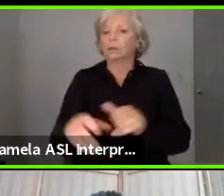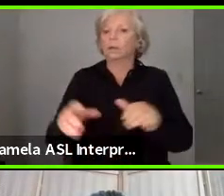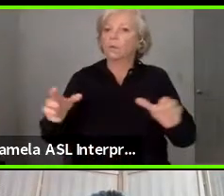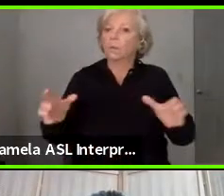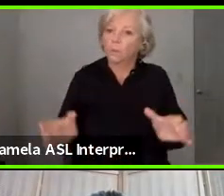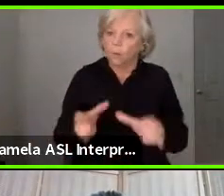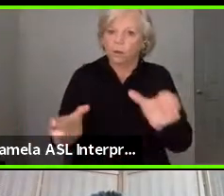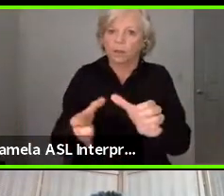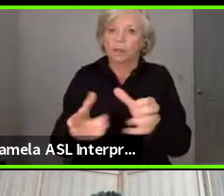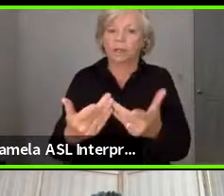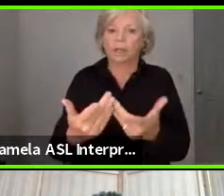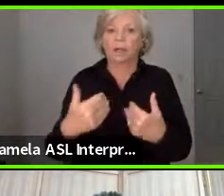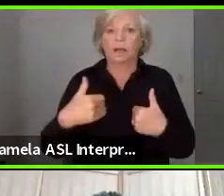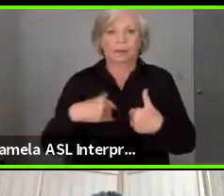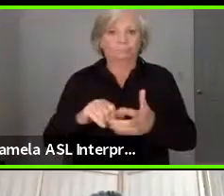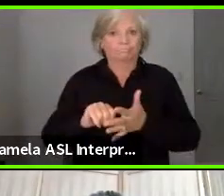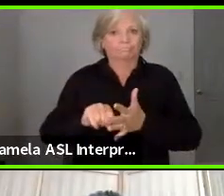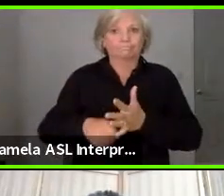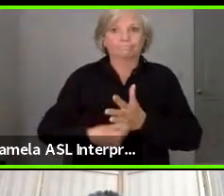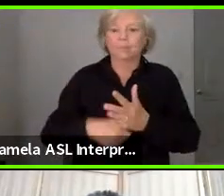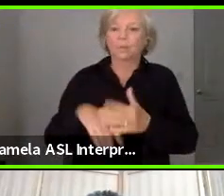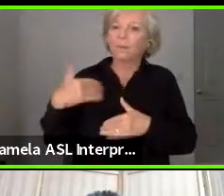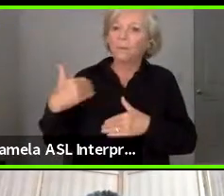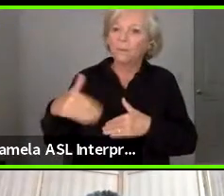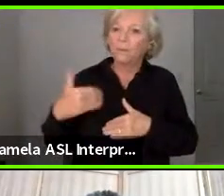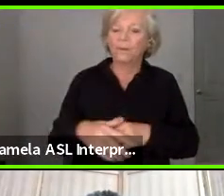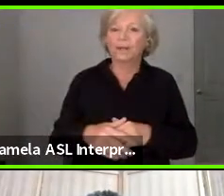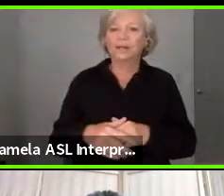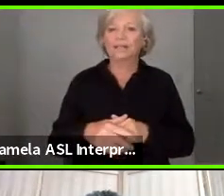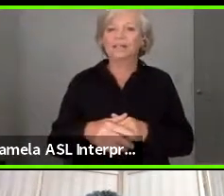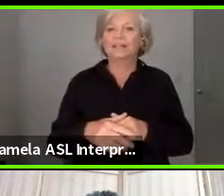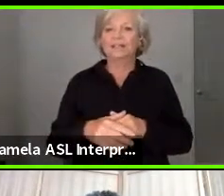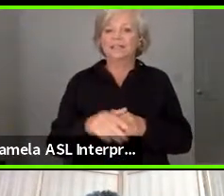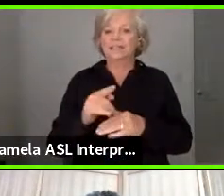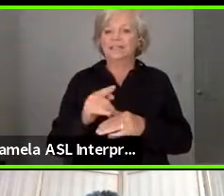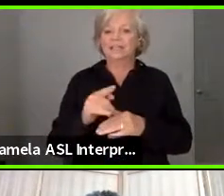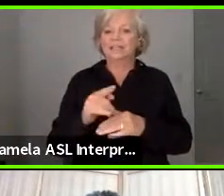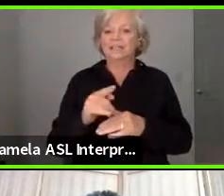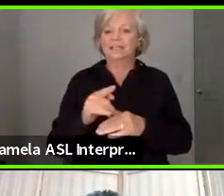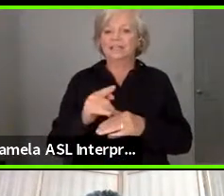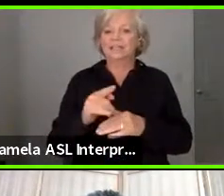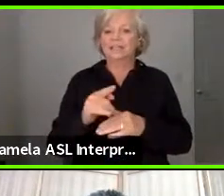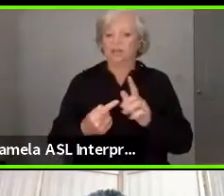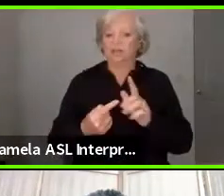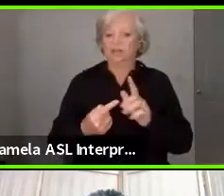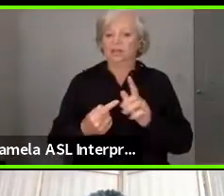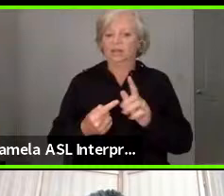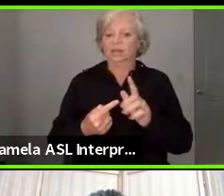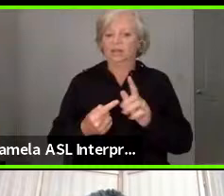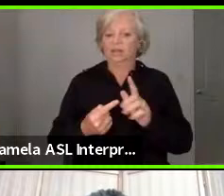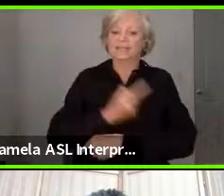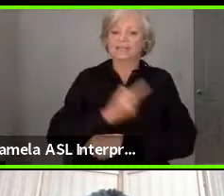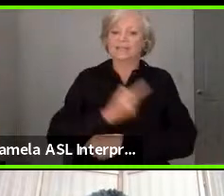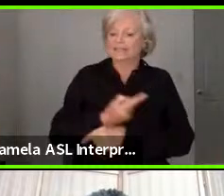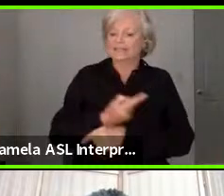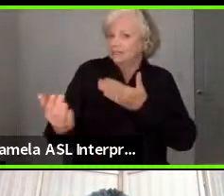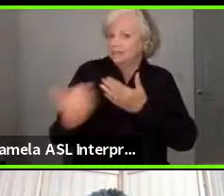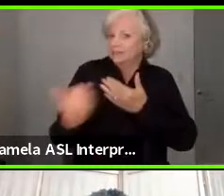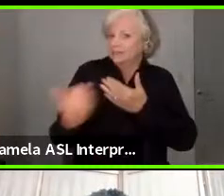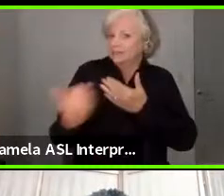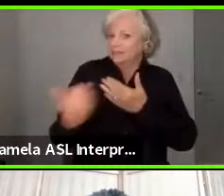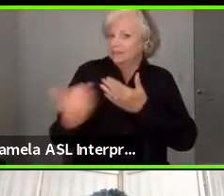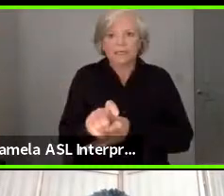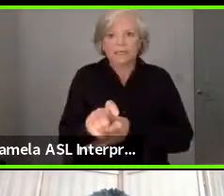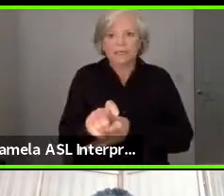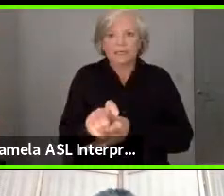was just impressed by him day one. It's like whatever needed to be done, you didn't have to ask